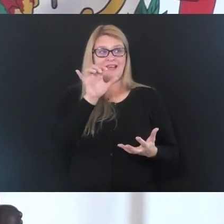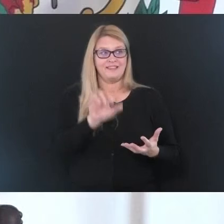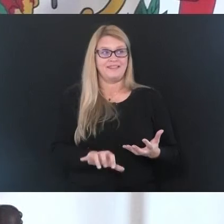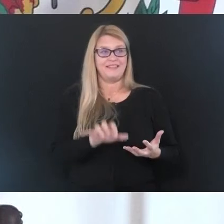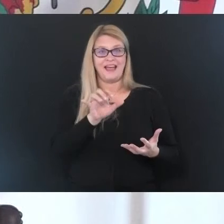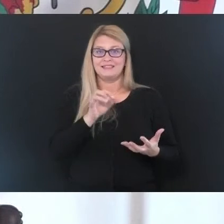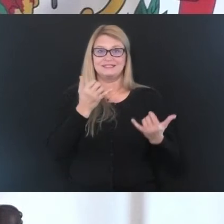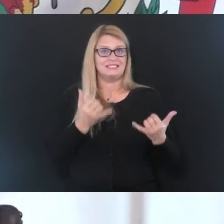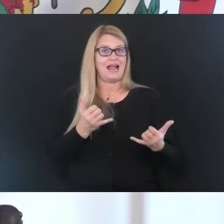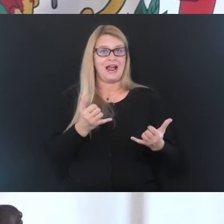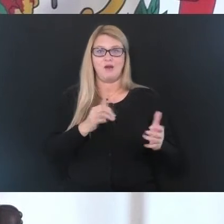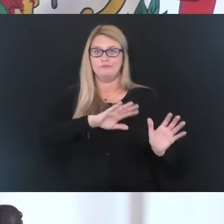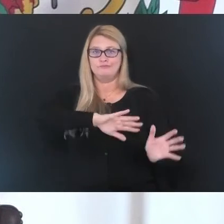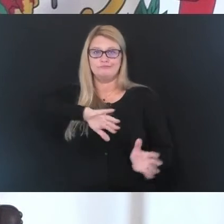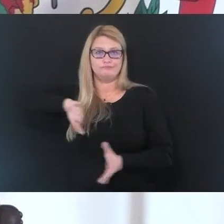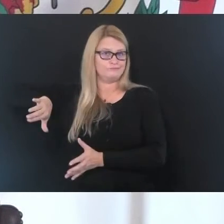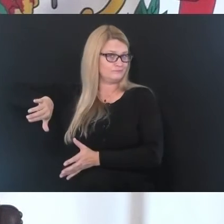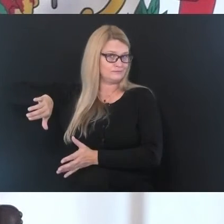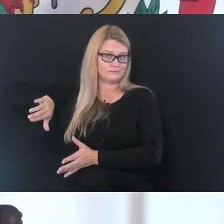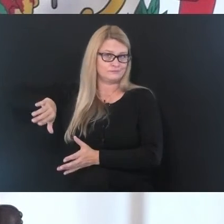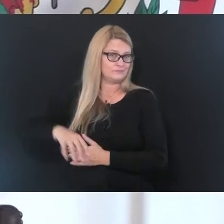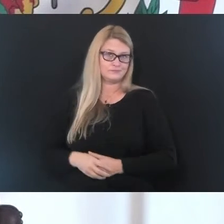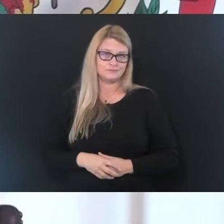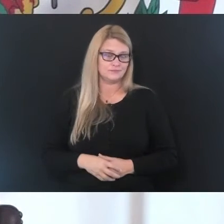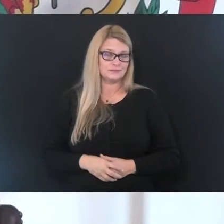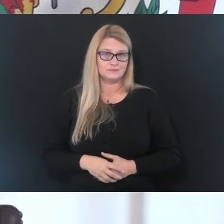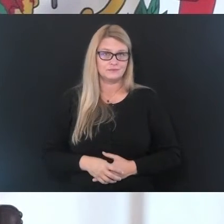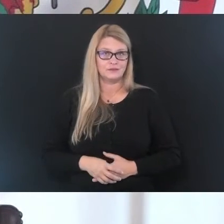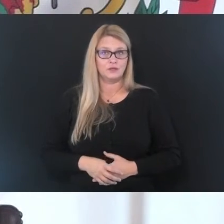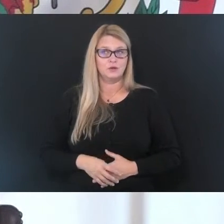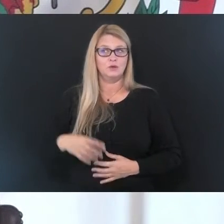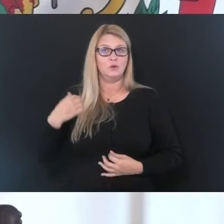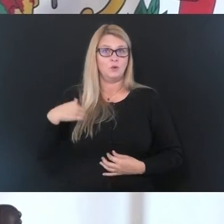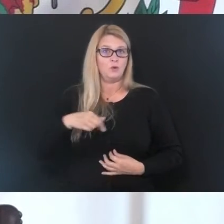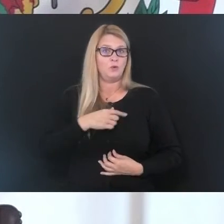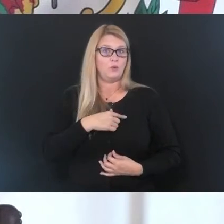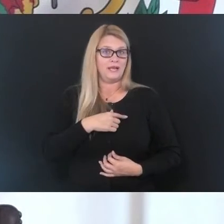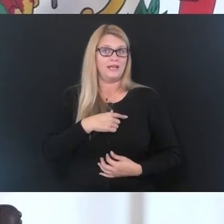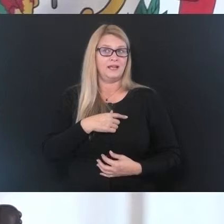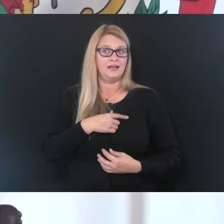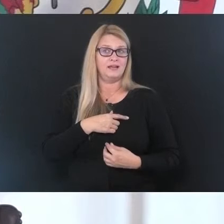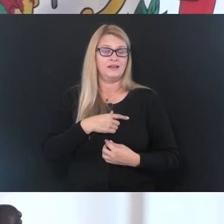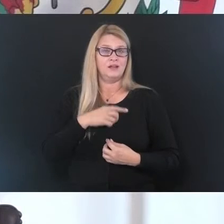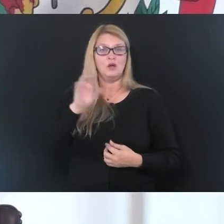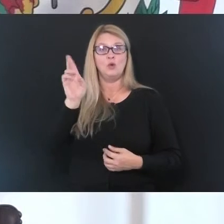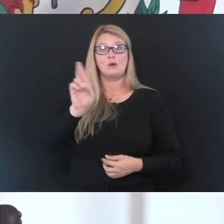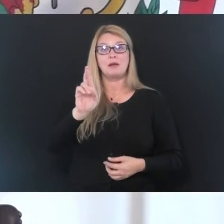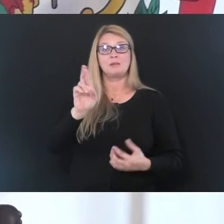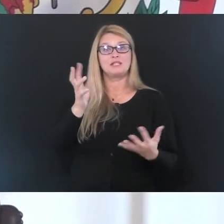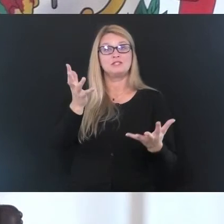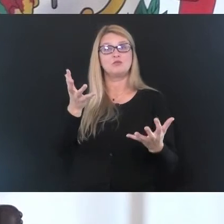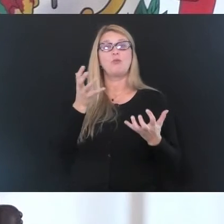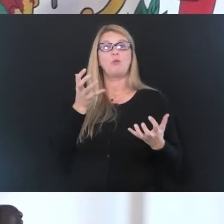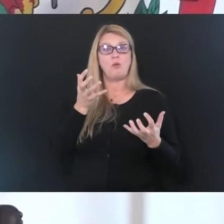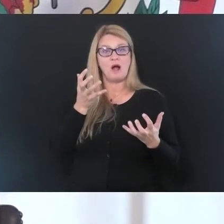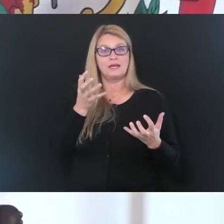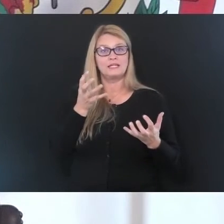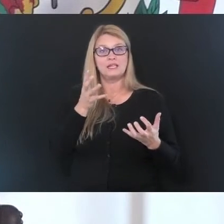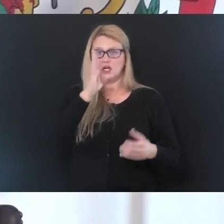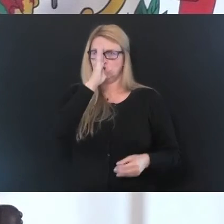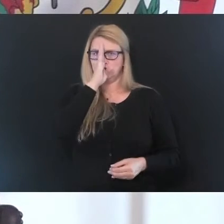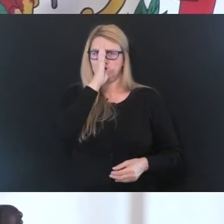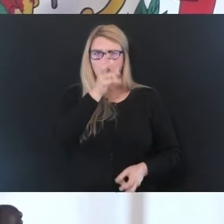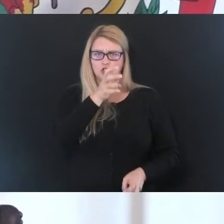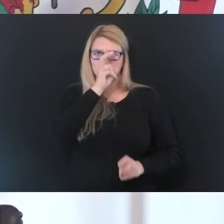off the table now. I think the trade-off there was the Republicans were wanting a very strict,